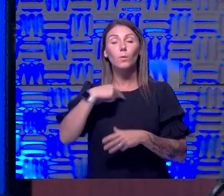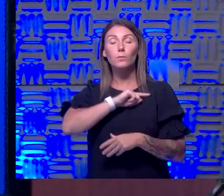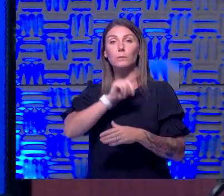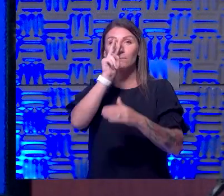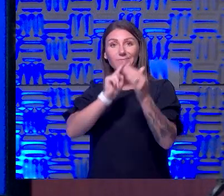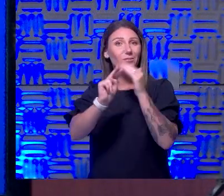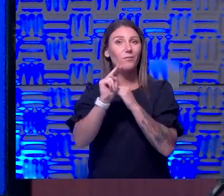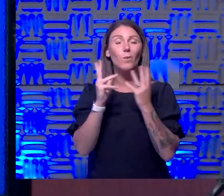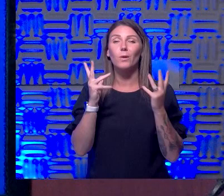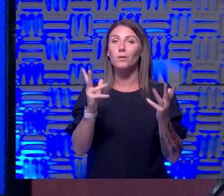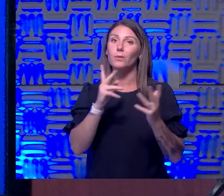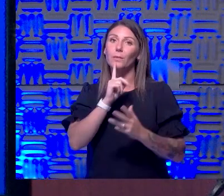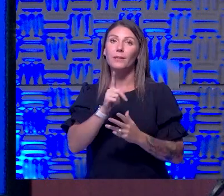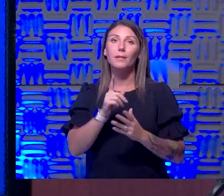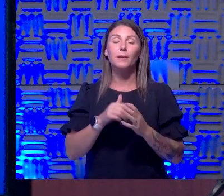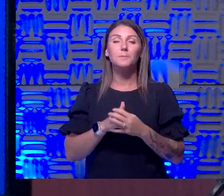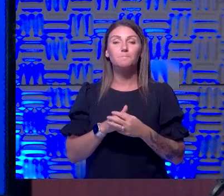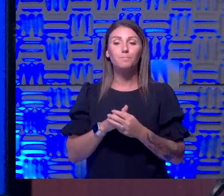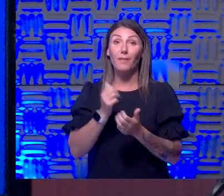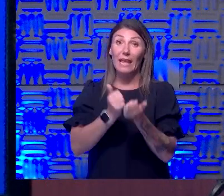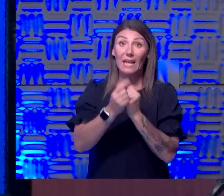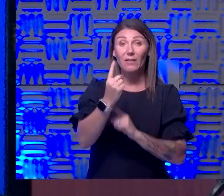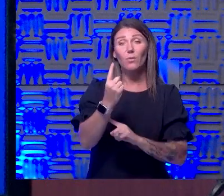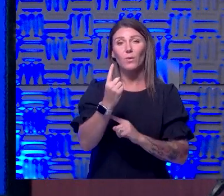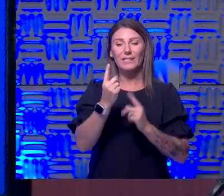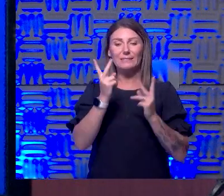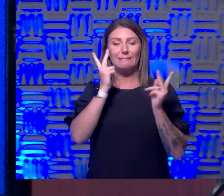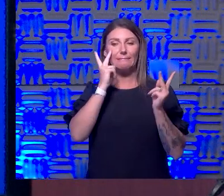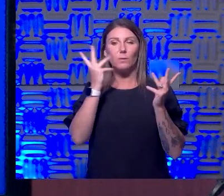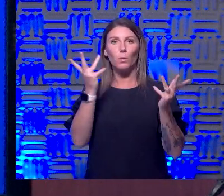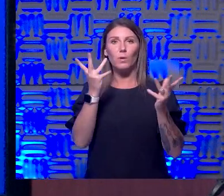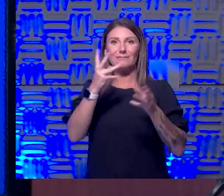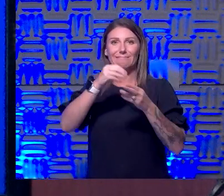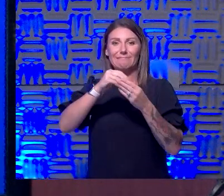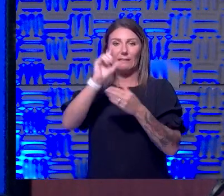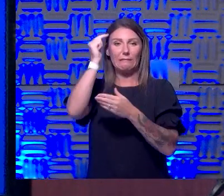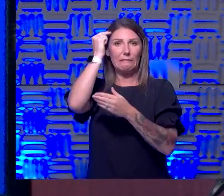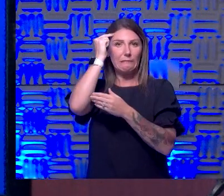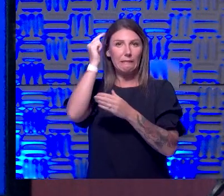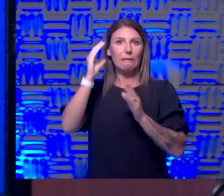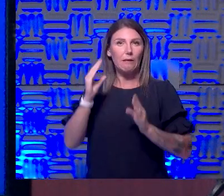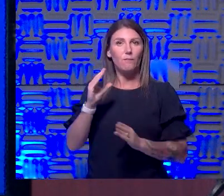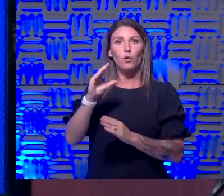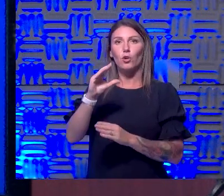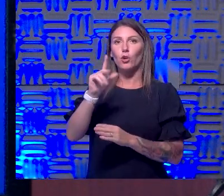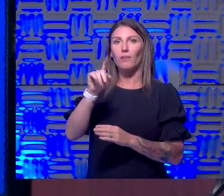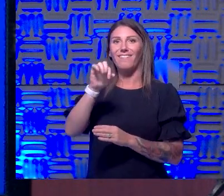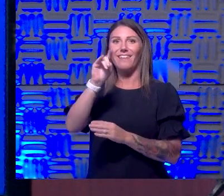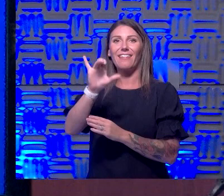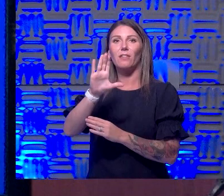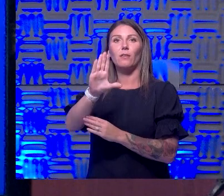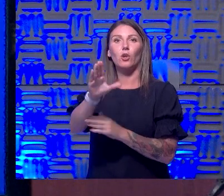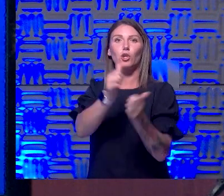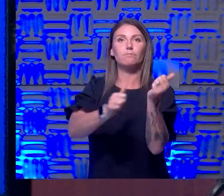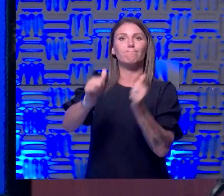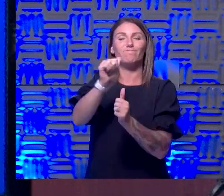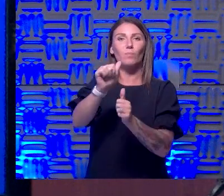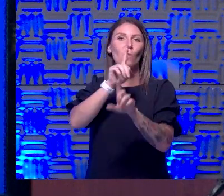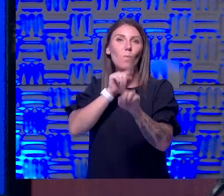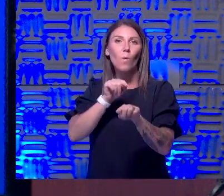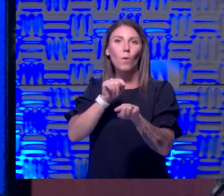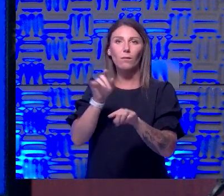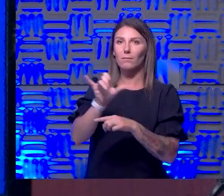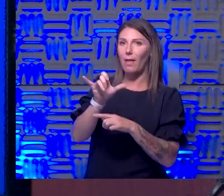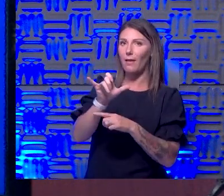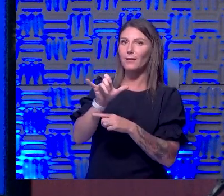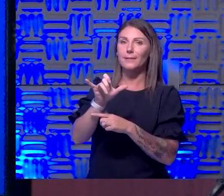think all of us are, to seeing what is in Governor Kelly's executive order. As Secretary Norman